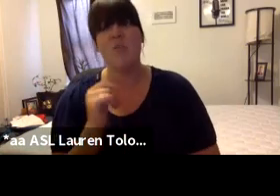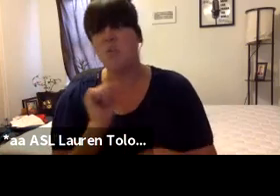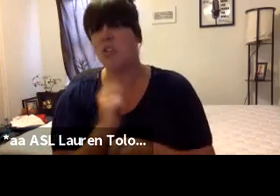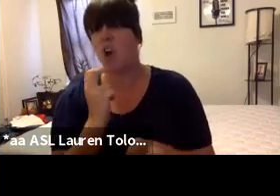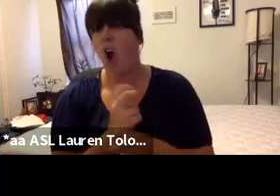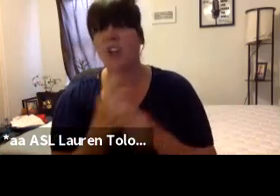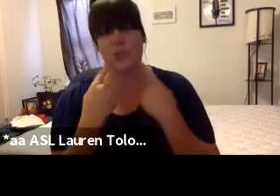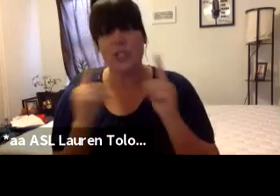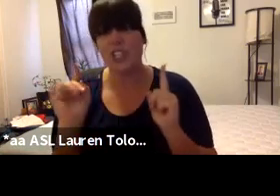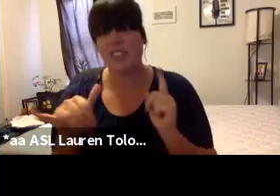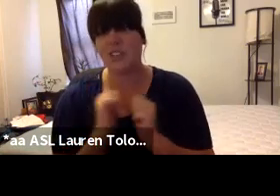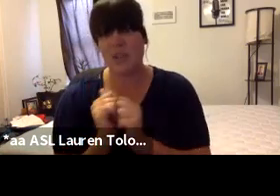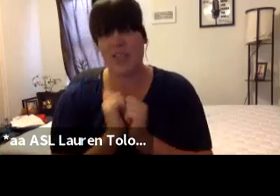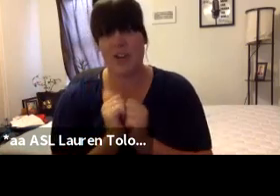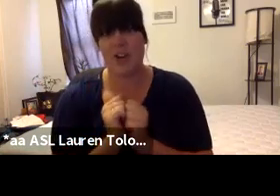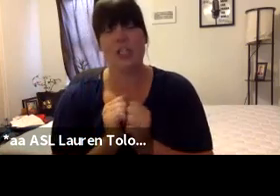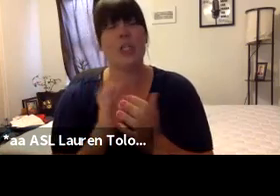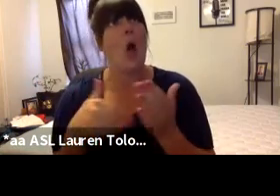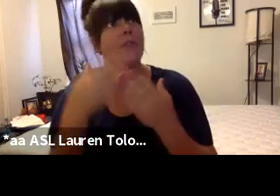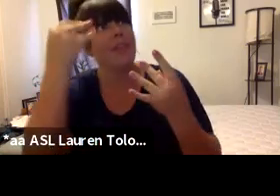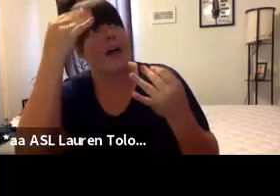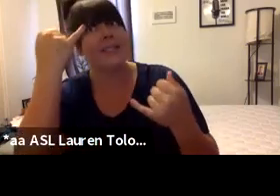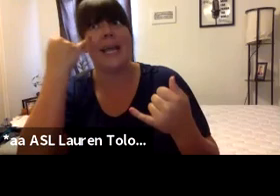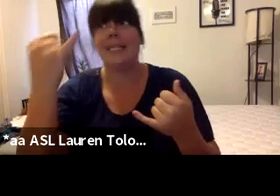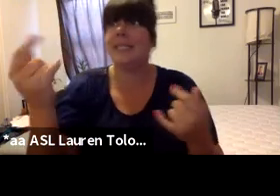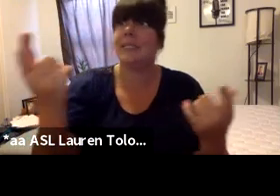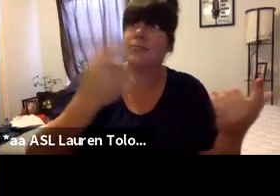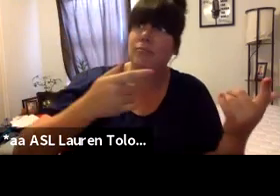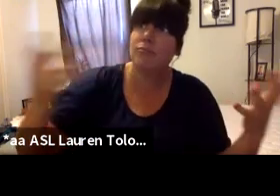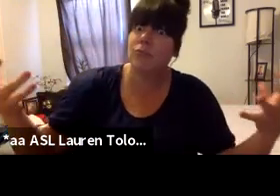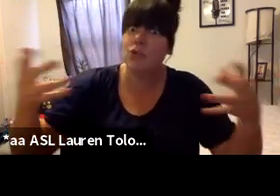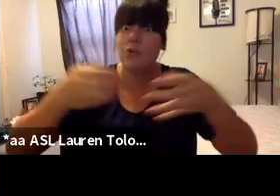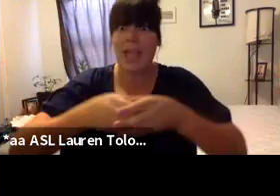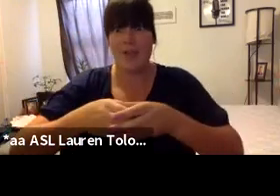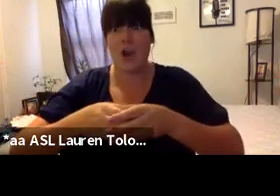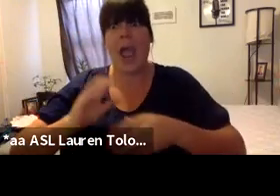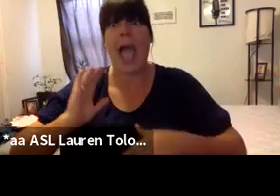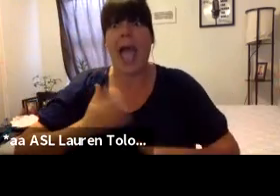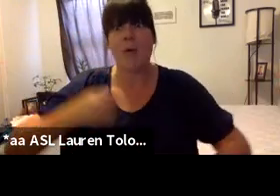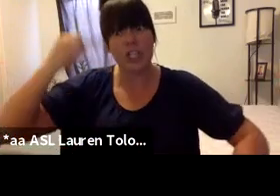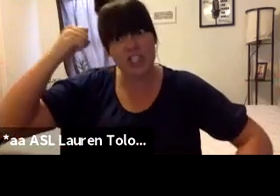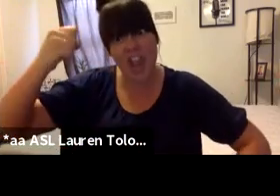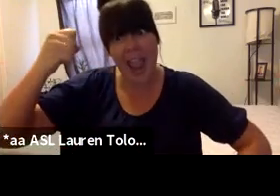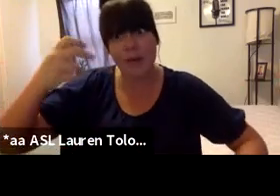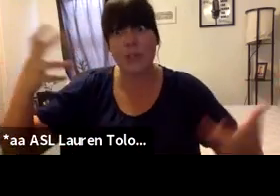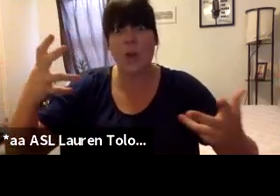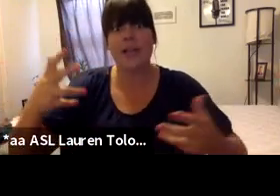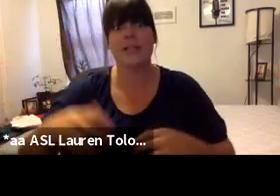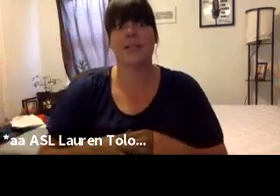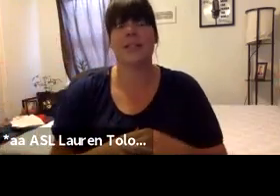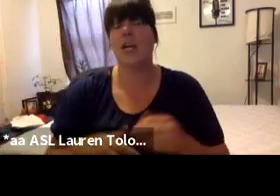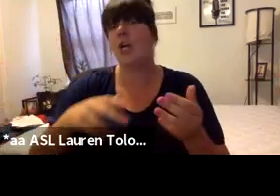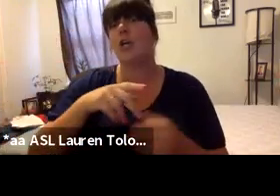So when we put all of these thoughts and ideas together, our chant sounded something like this. Truth, trust, peace,